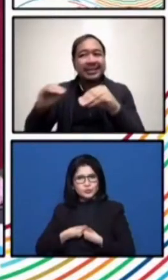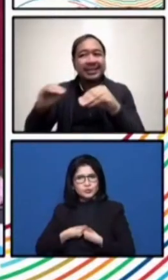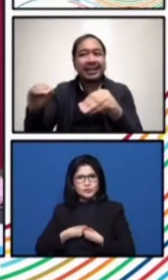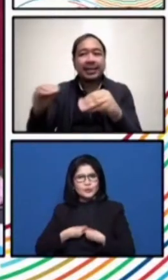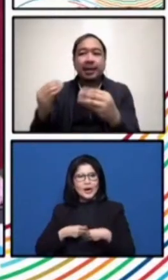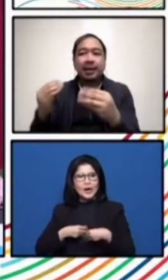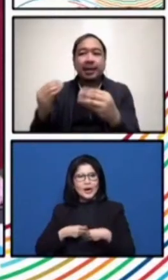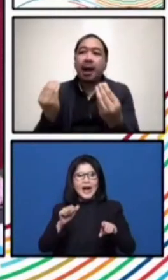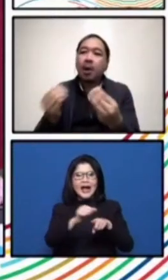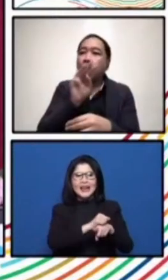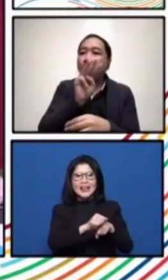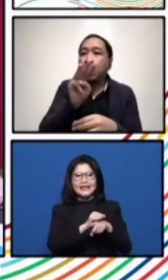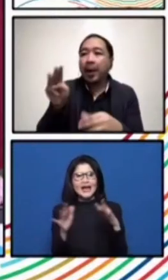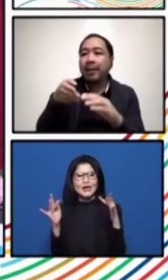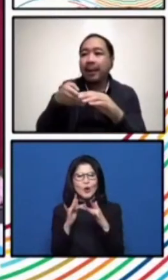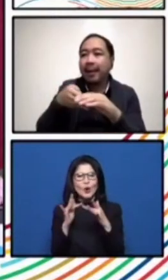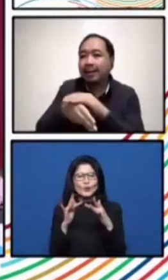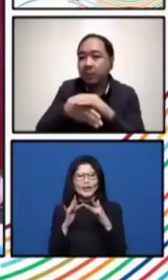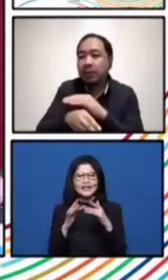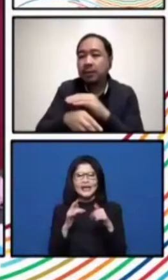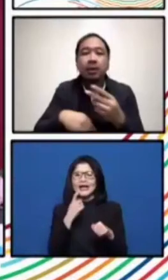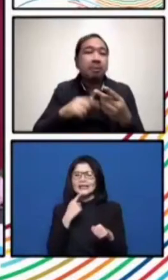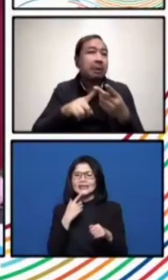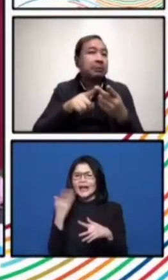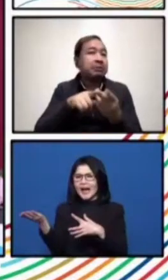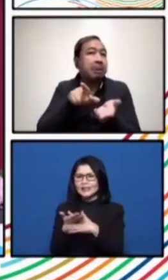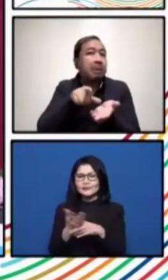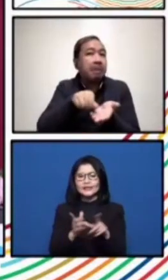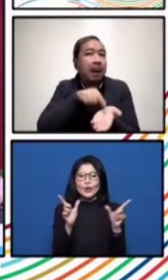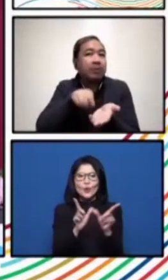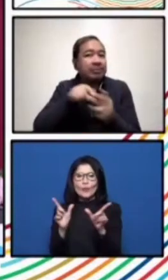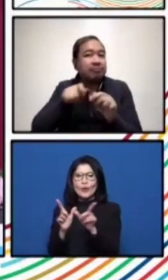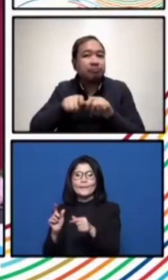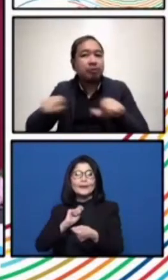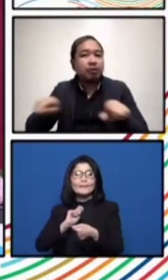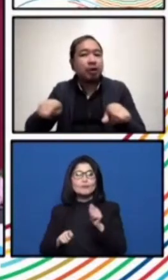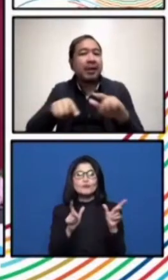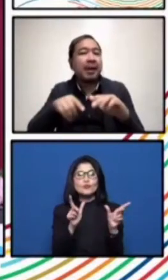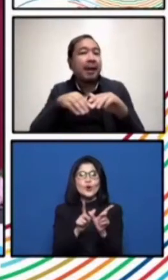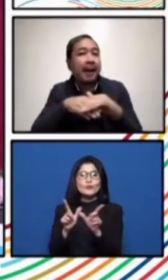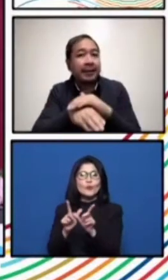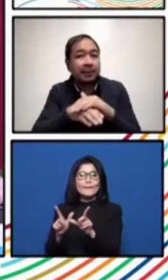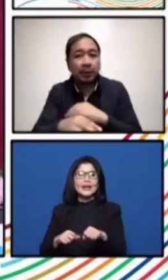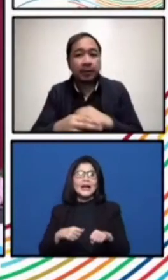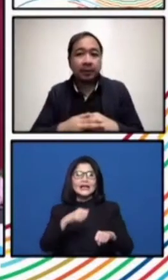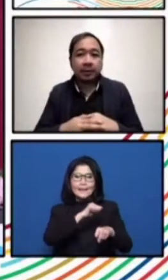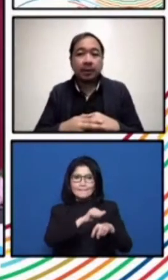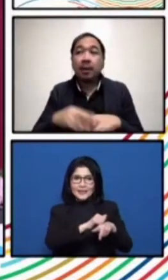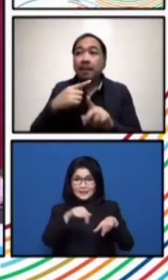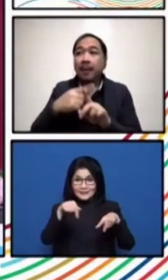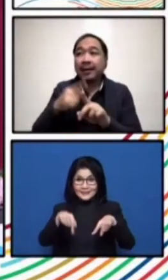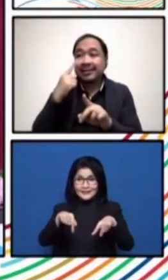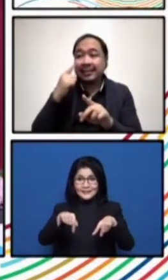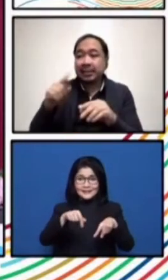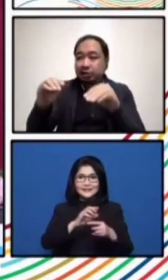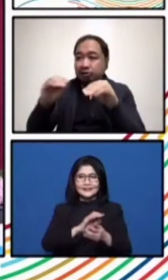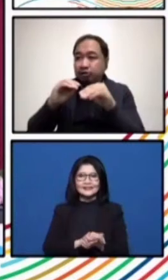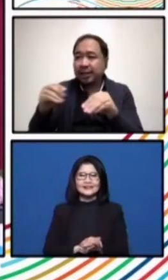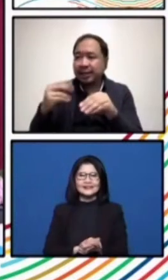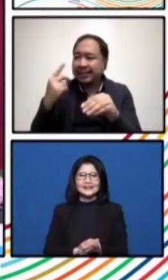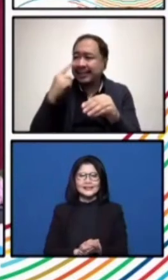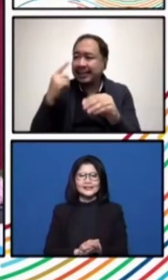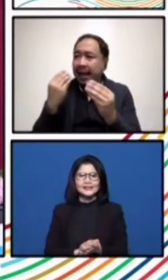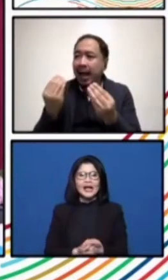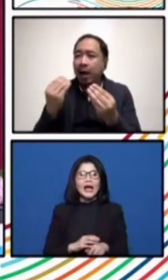and accessible publishing the trainees are also exposed to gender disability intersectionality training